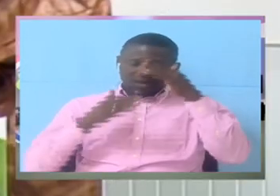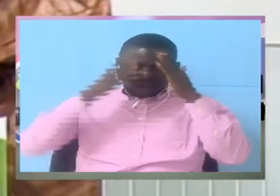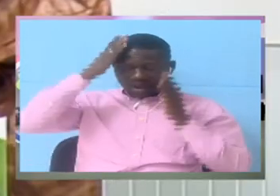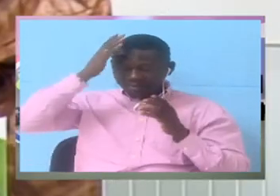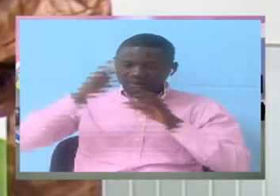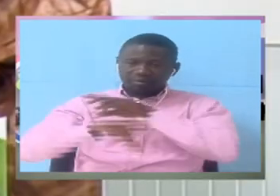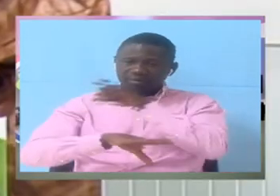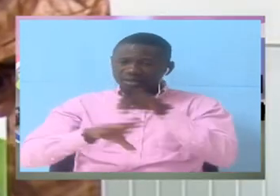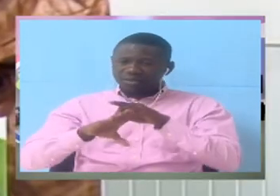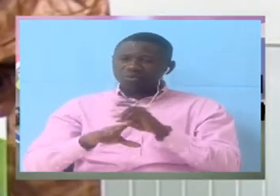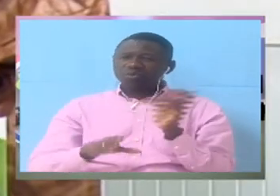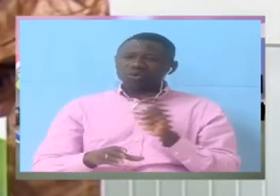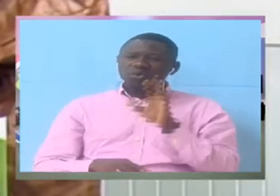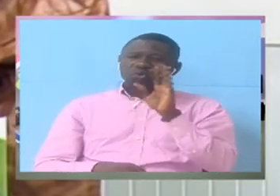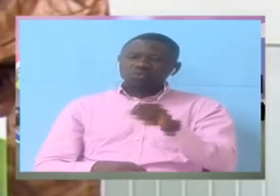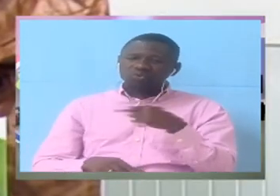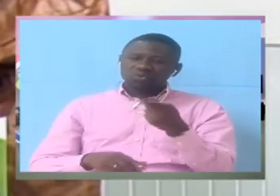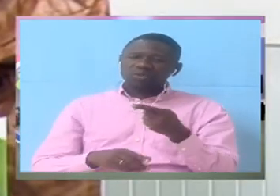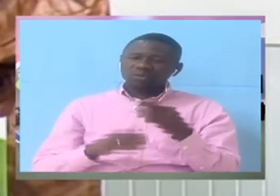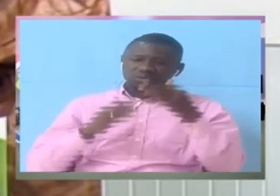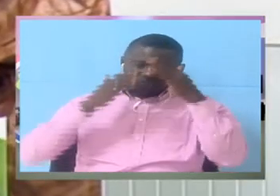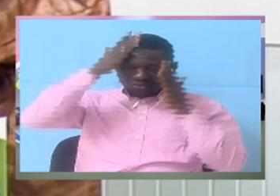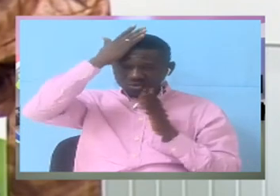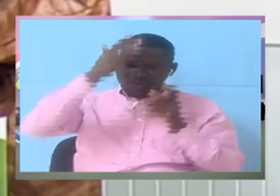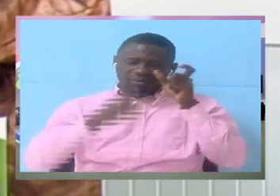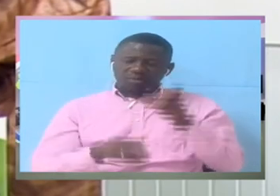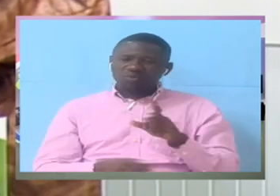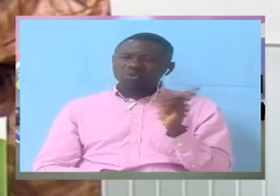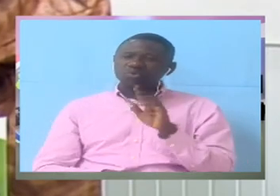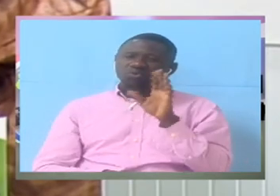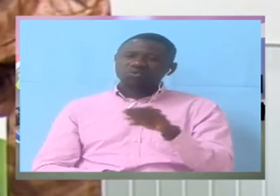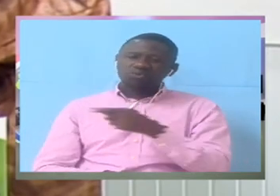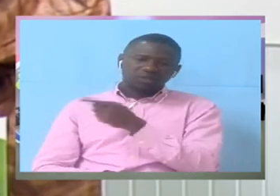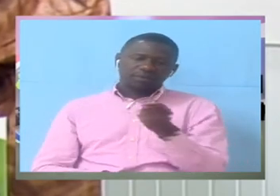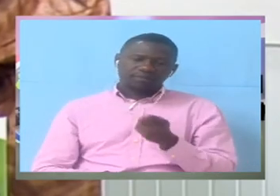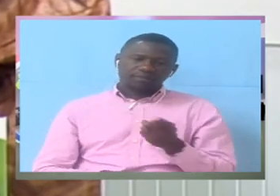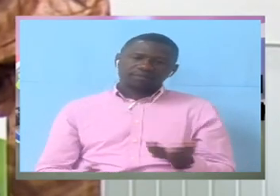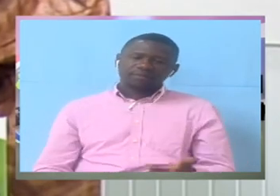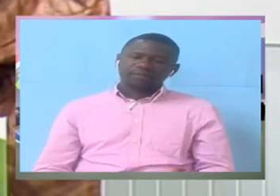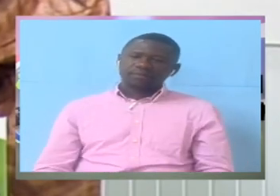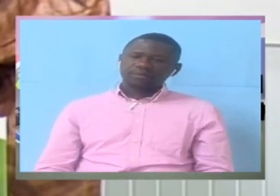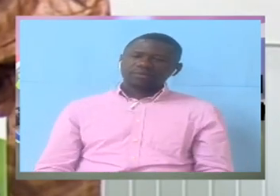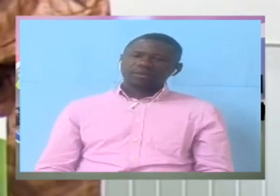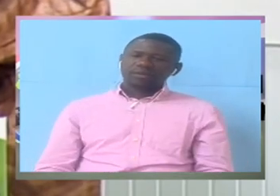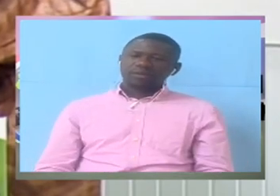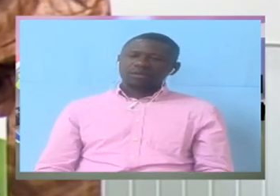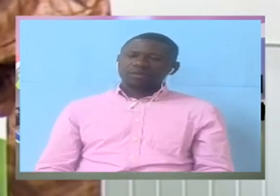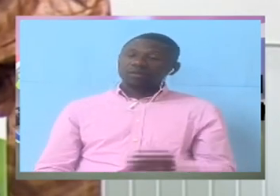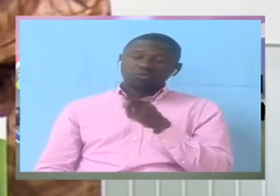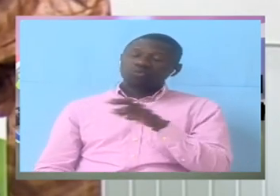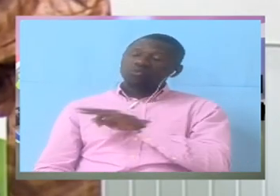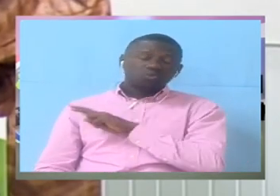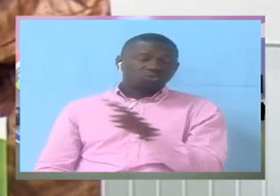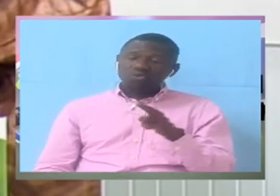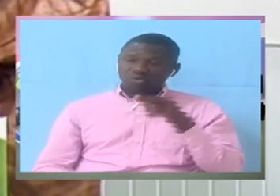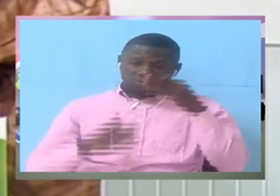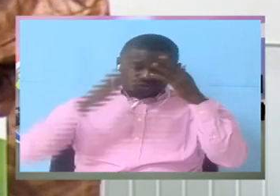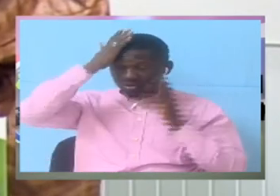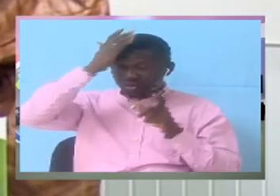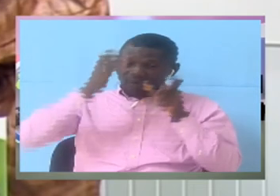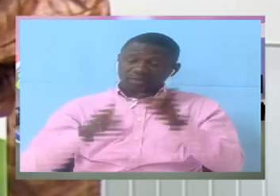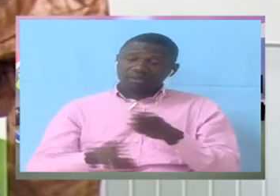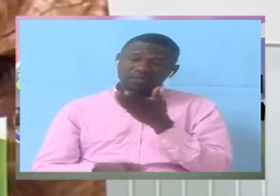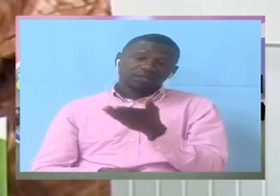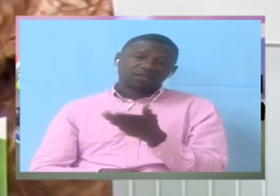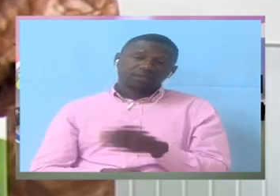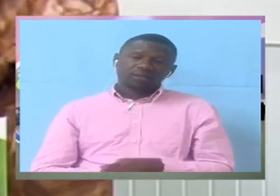le kampong inta ni soldier olbulo. Al natan muneke soldier ol la minu benunje. Soldier le beji. There was no soldier. For Biram Sene